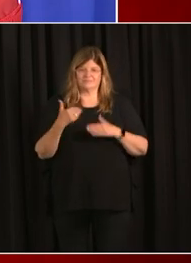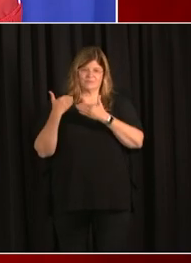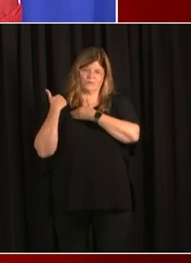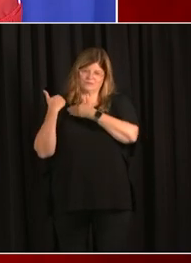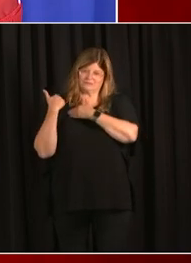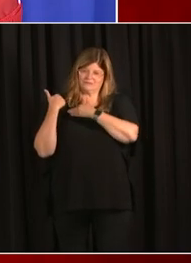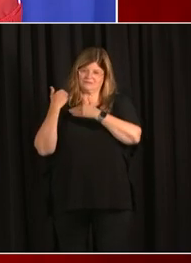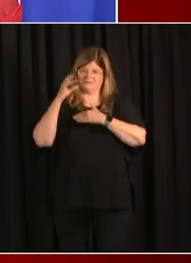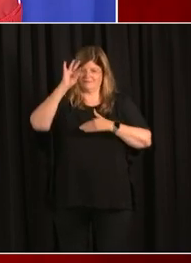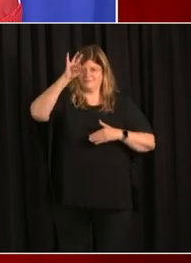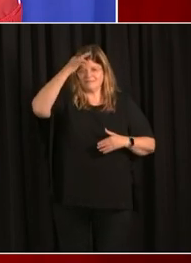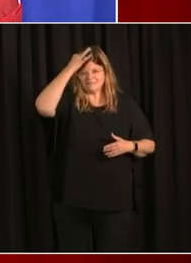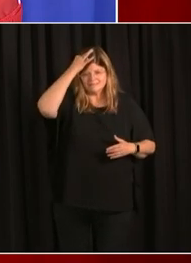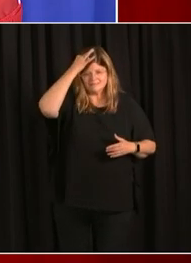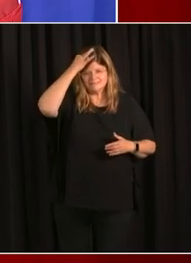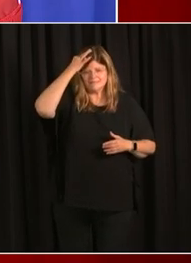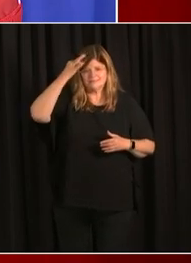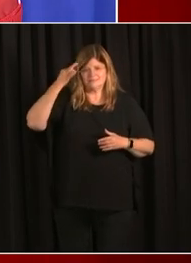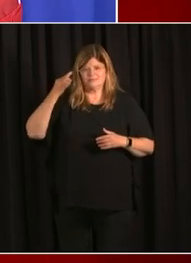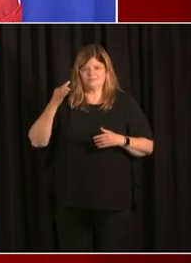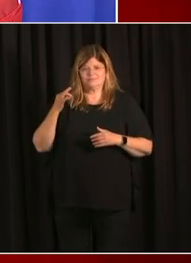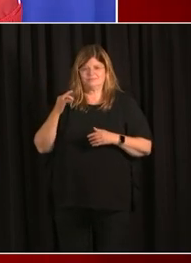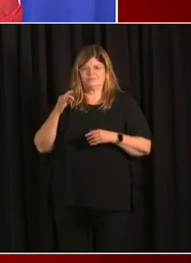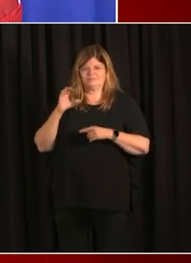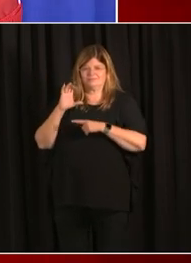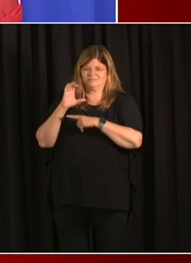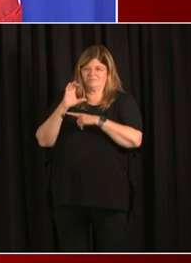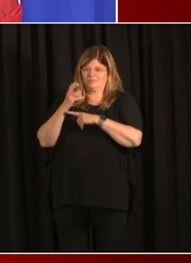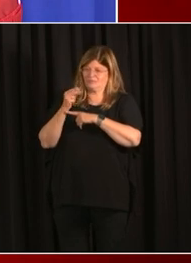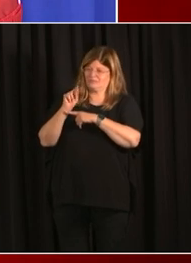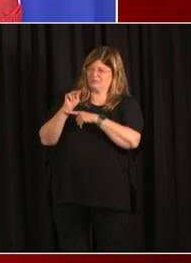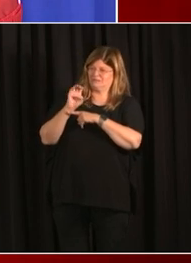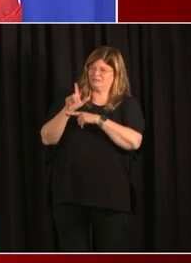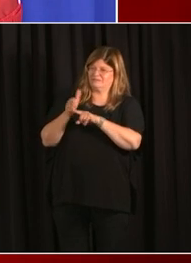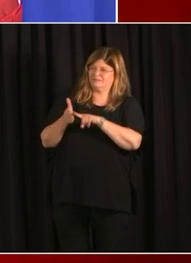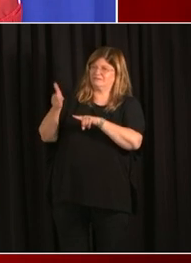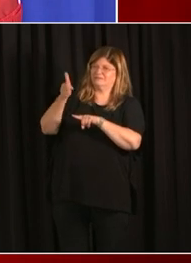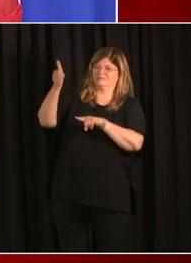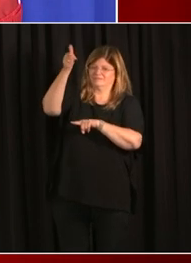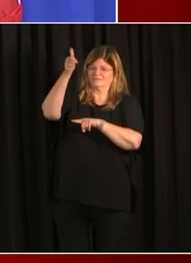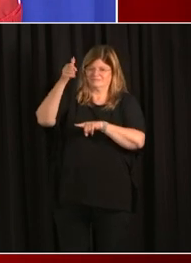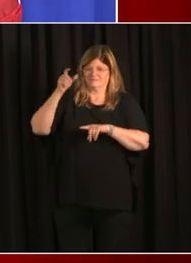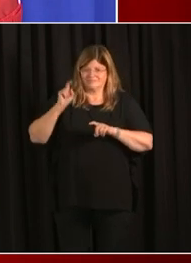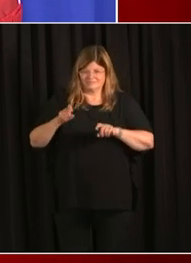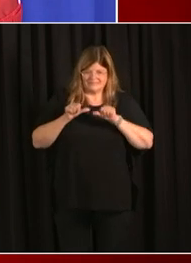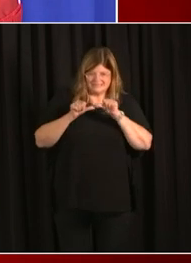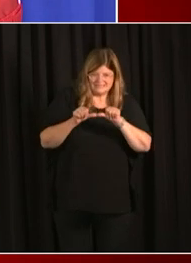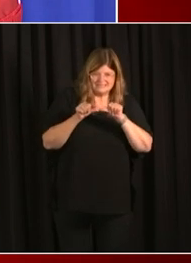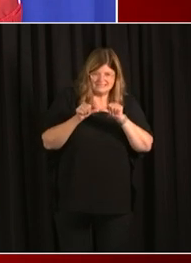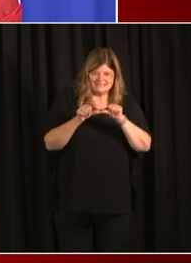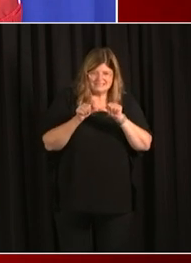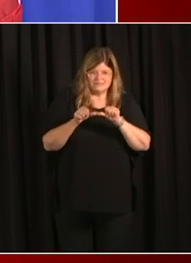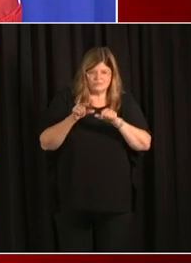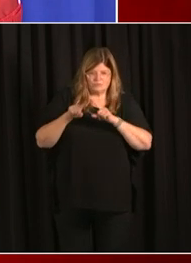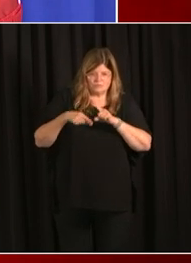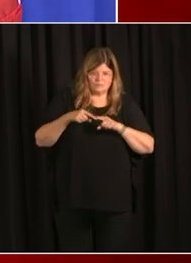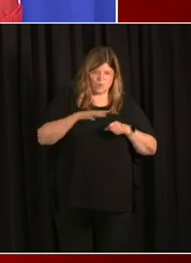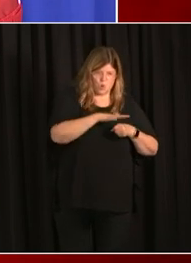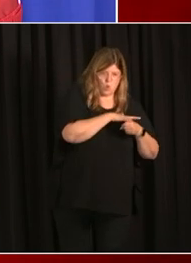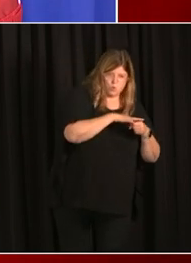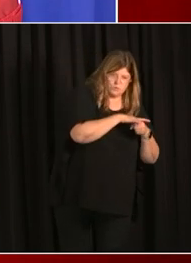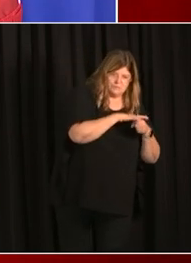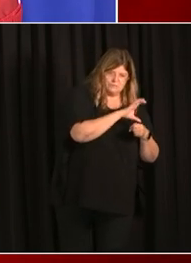federal chain of command. And that's why I've been very consistent about local policing